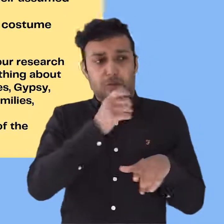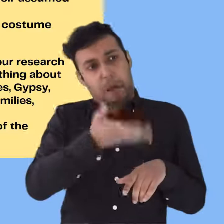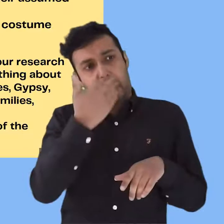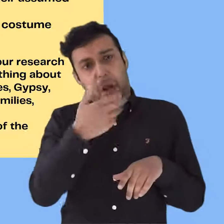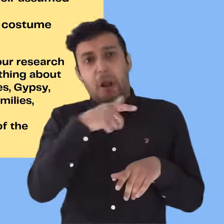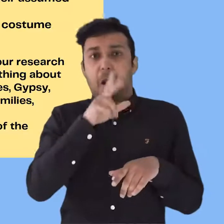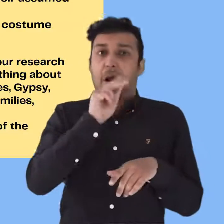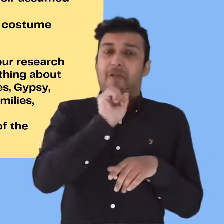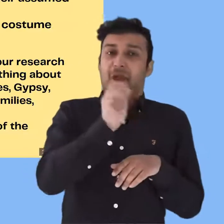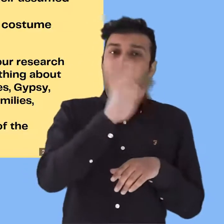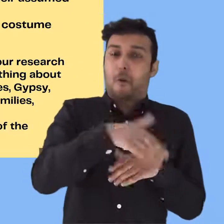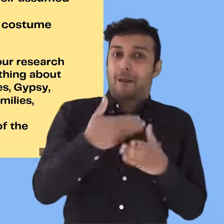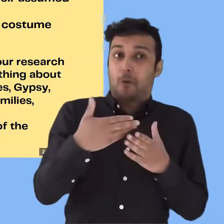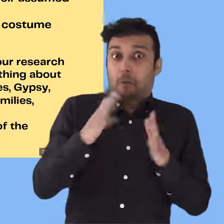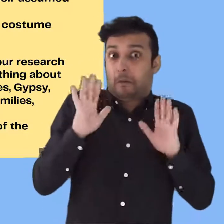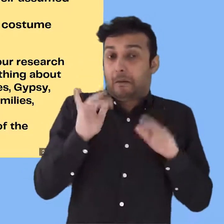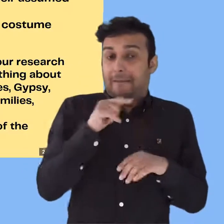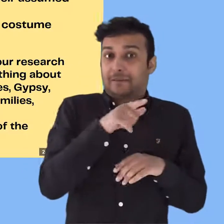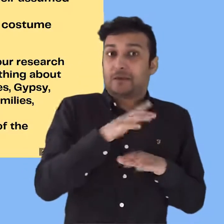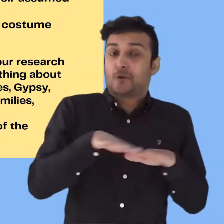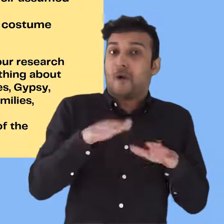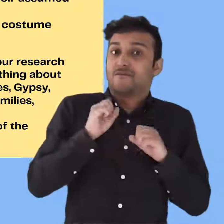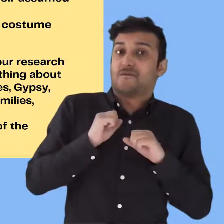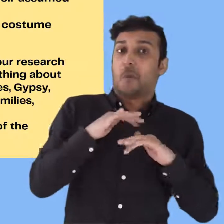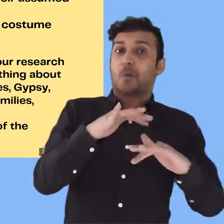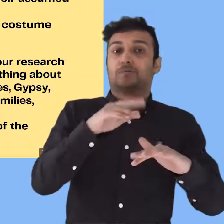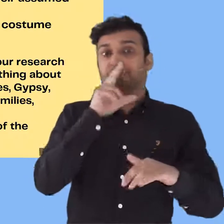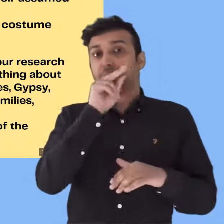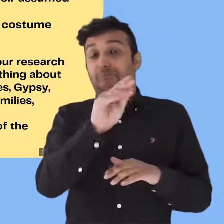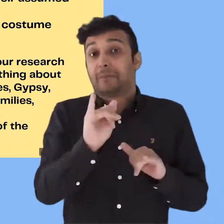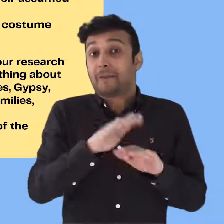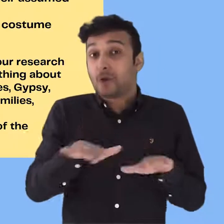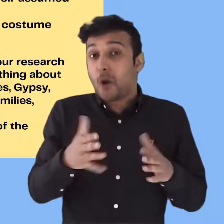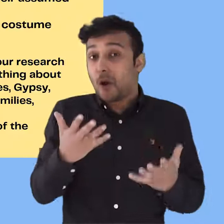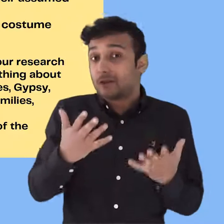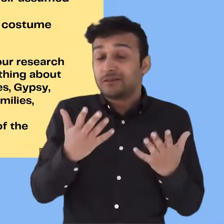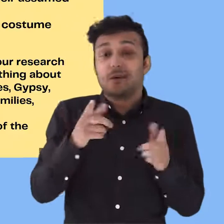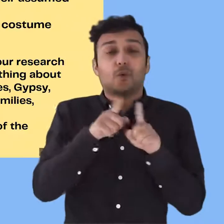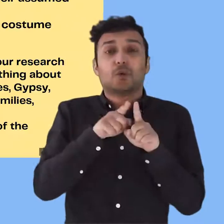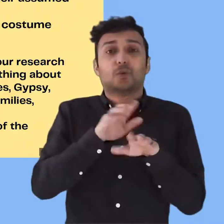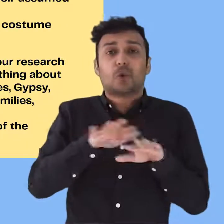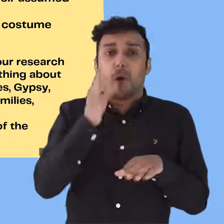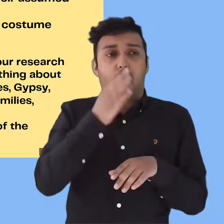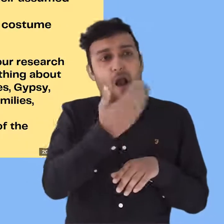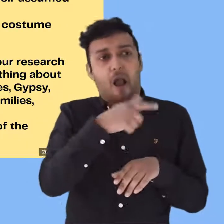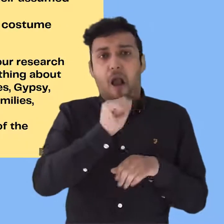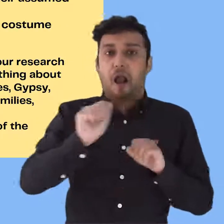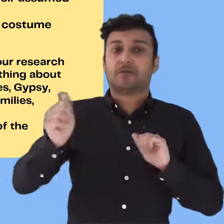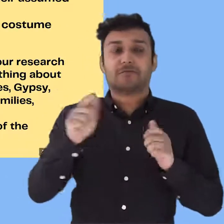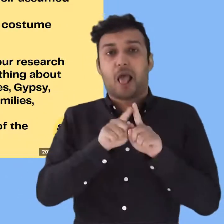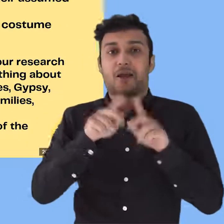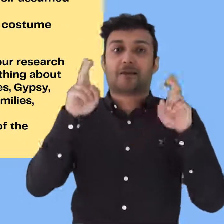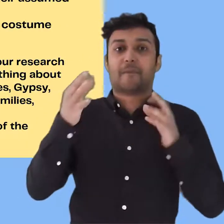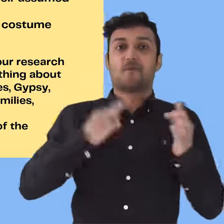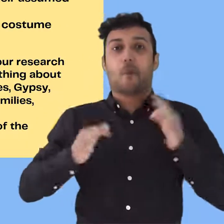fluently, and also don't ask them to perform their culture for you. Don't single out people of color children, or actually any minoritized